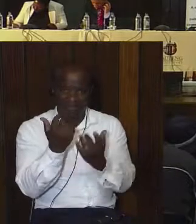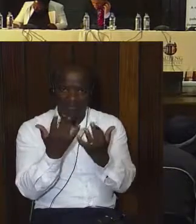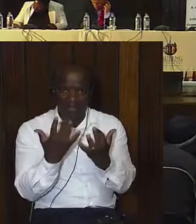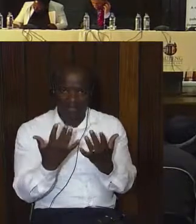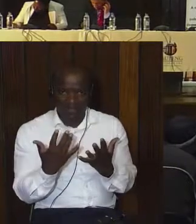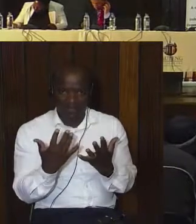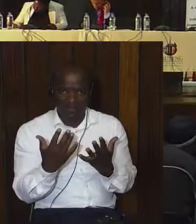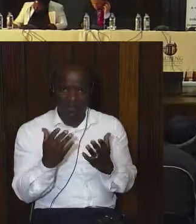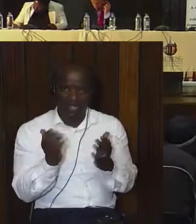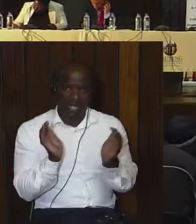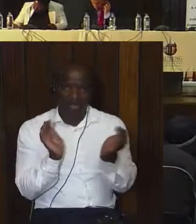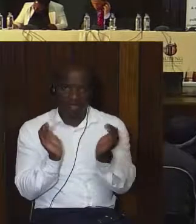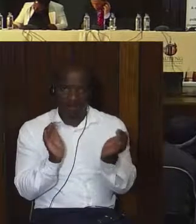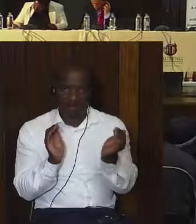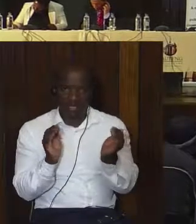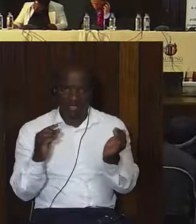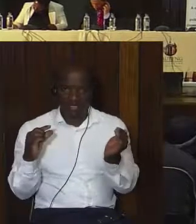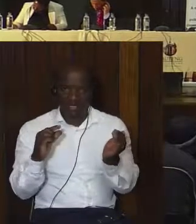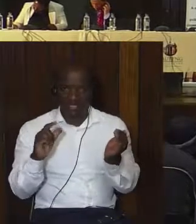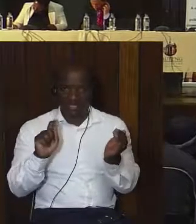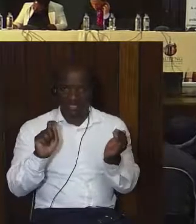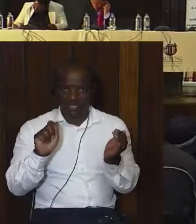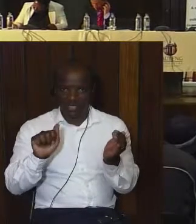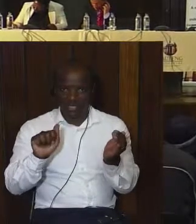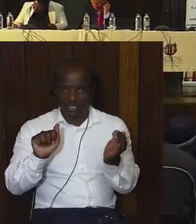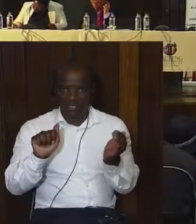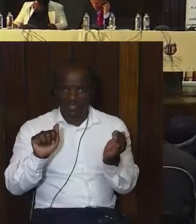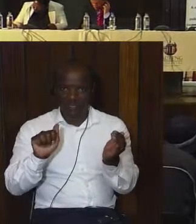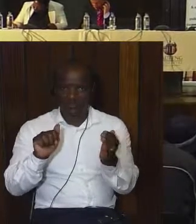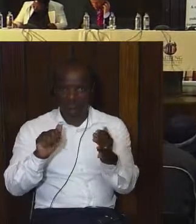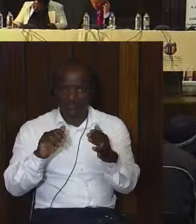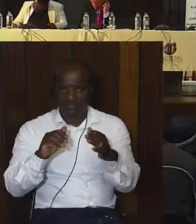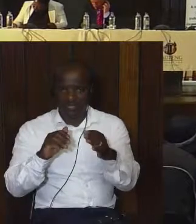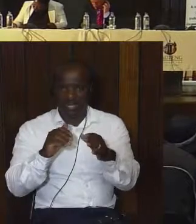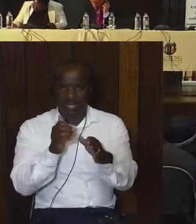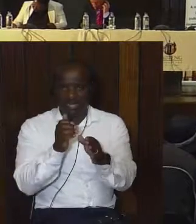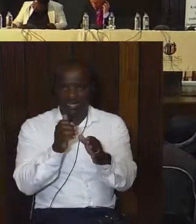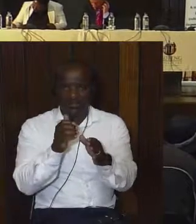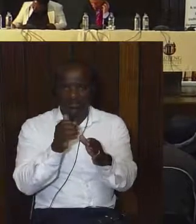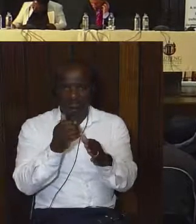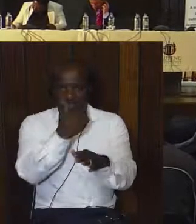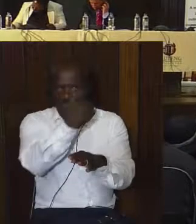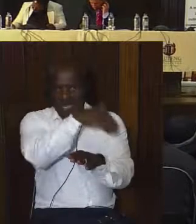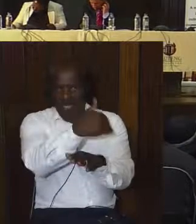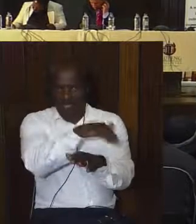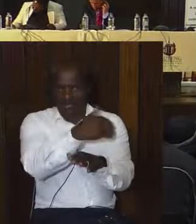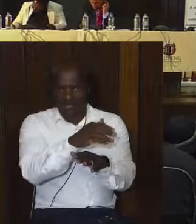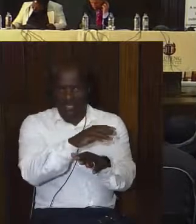to GTA, or something that falls outside everything that we are talking of? Thank you.